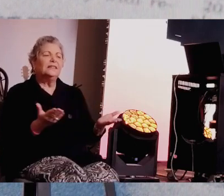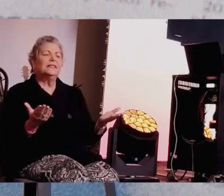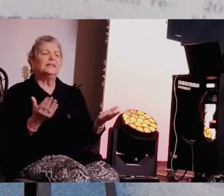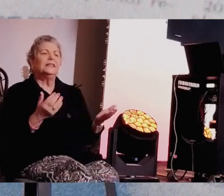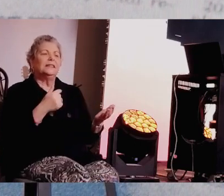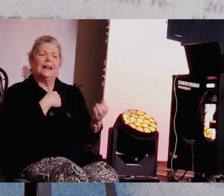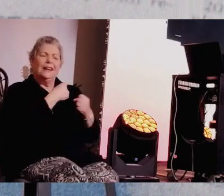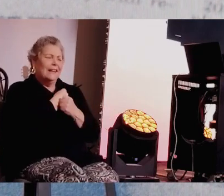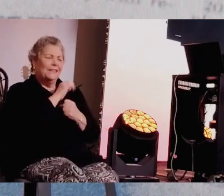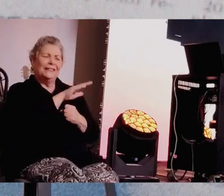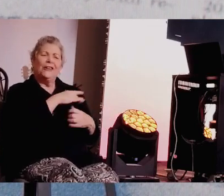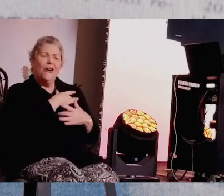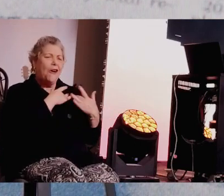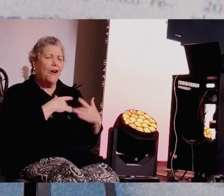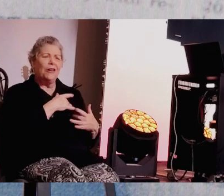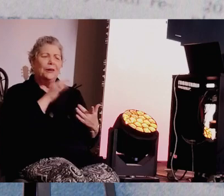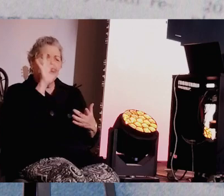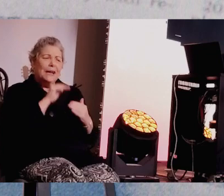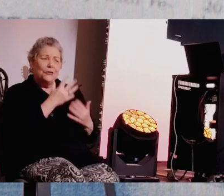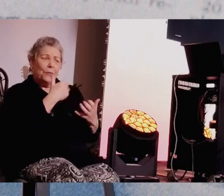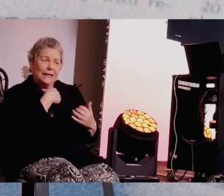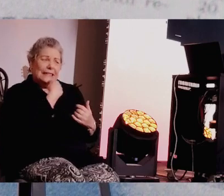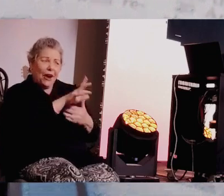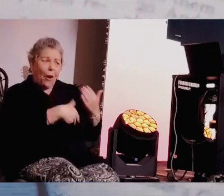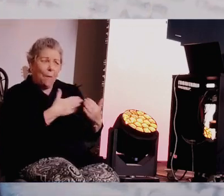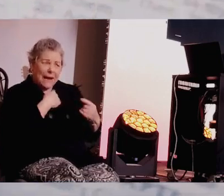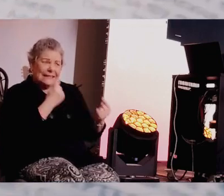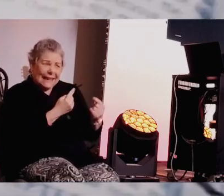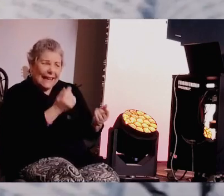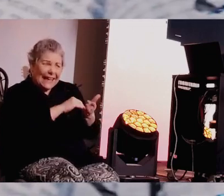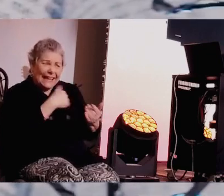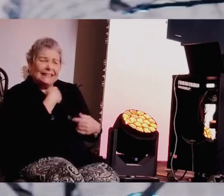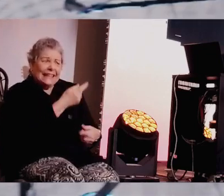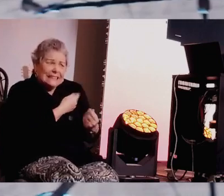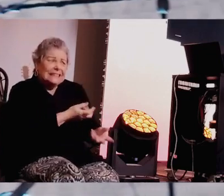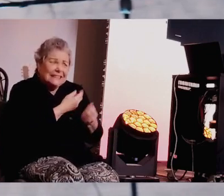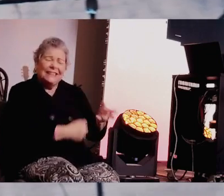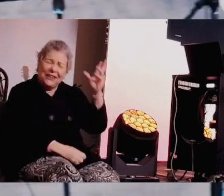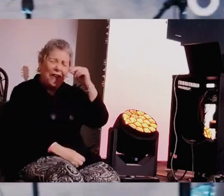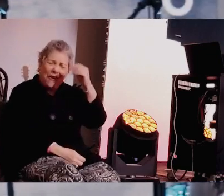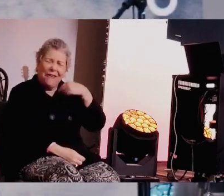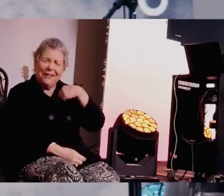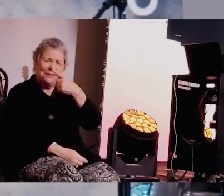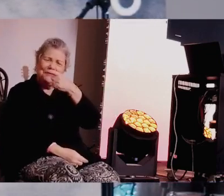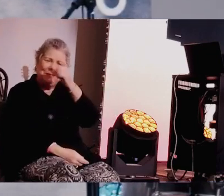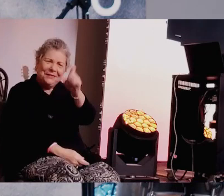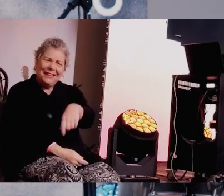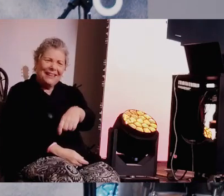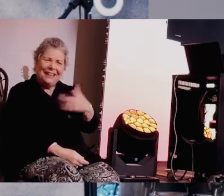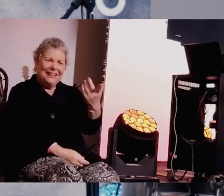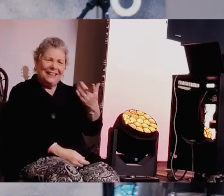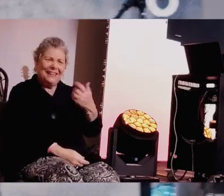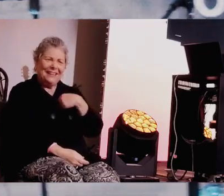I love his heart. He said, well, Pastor, you want me to just go ahead and tell you all my sins again? I said, no, I don't need that. I love the heart. I really